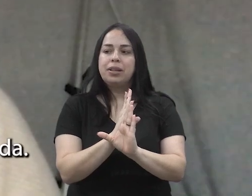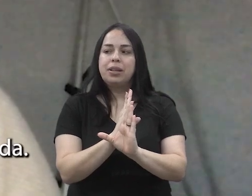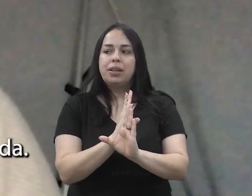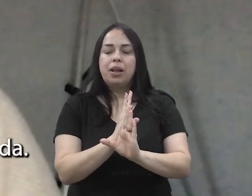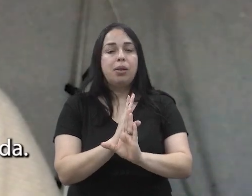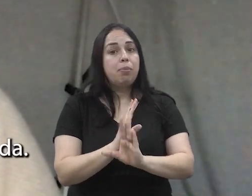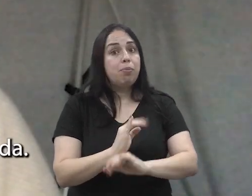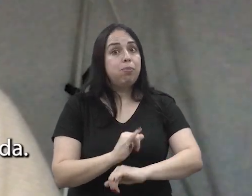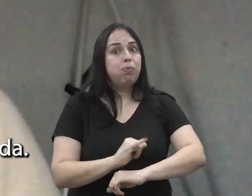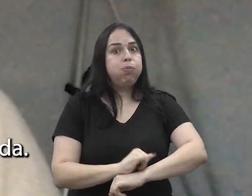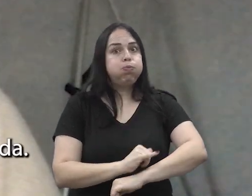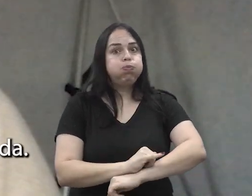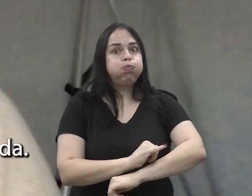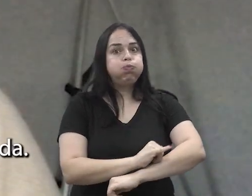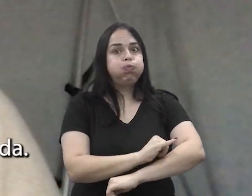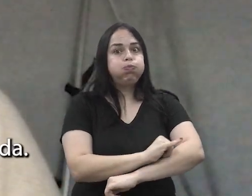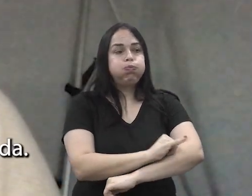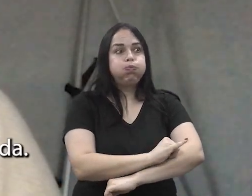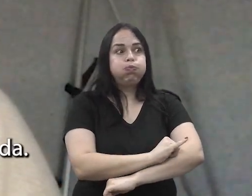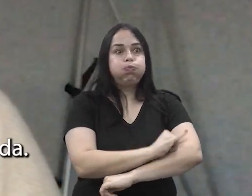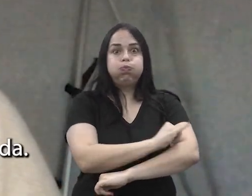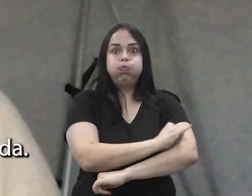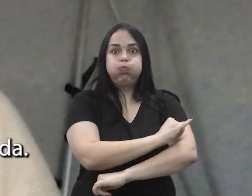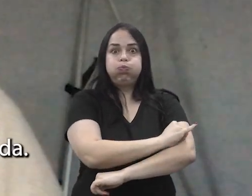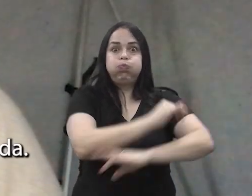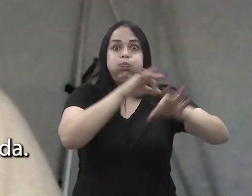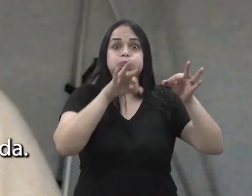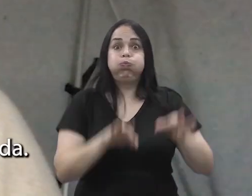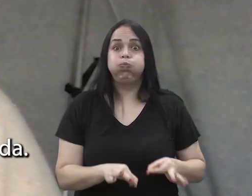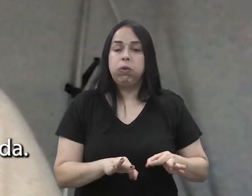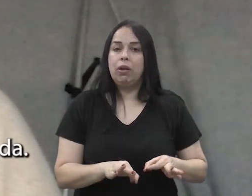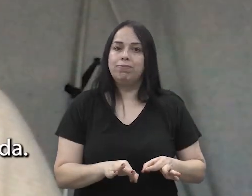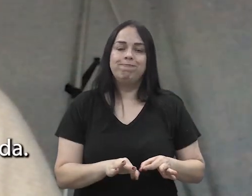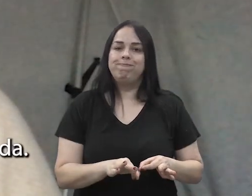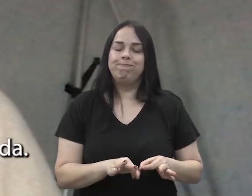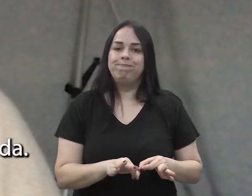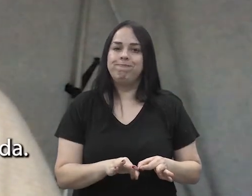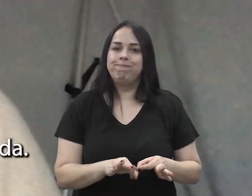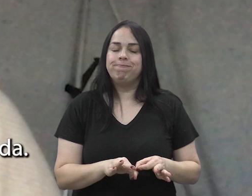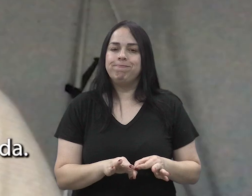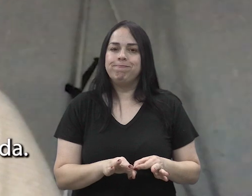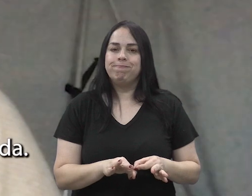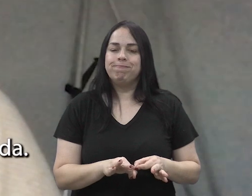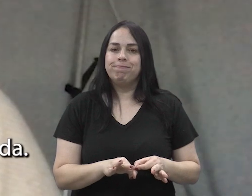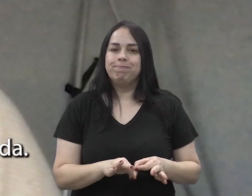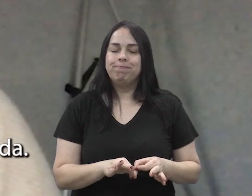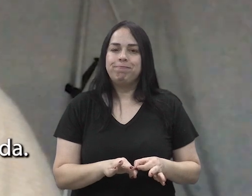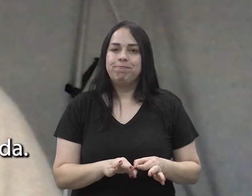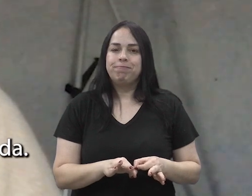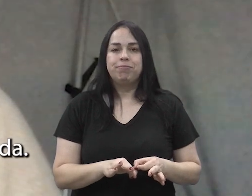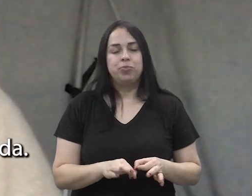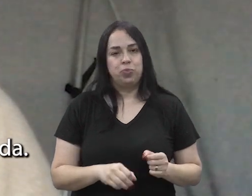due to obesity, the epigenome is modified, it's not properly